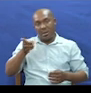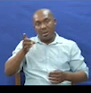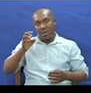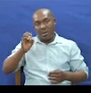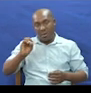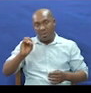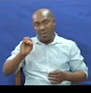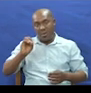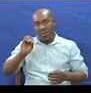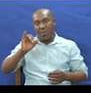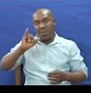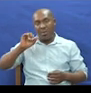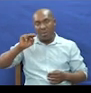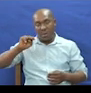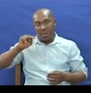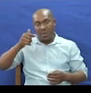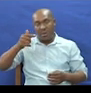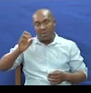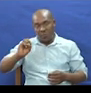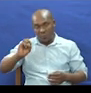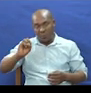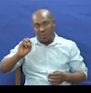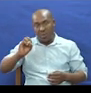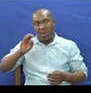into the bushes